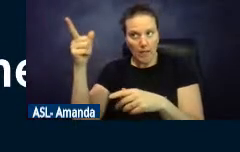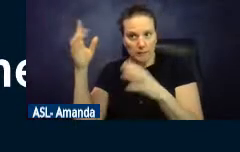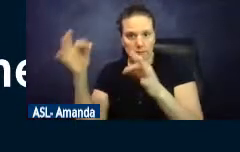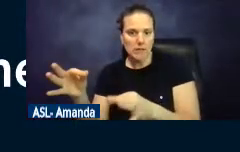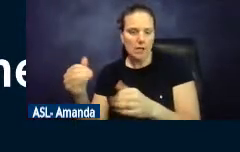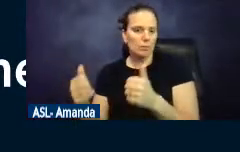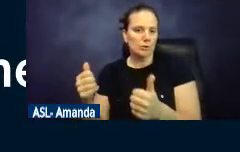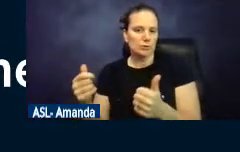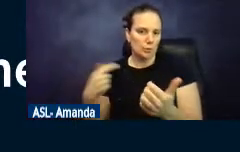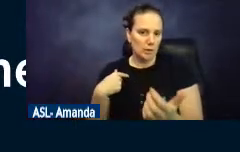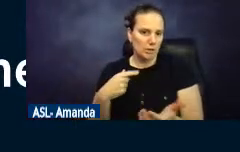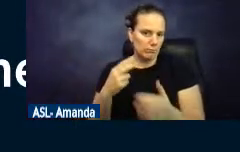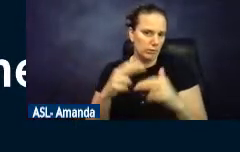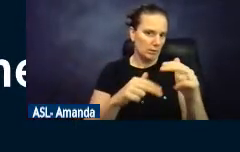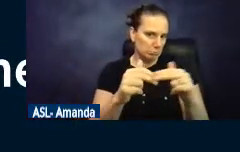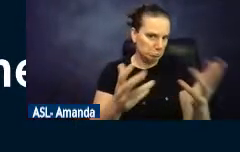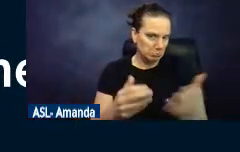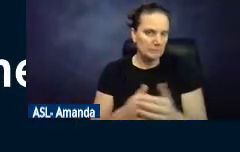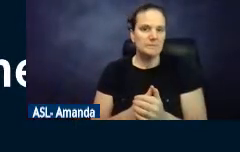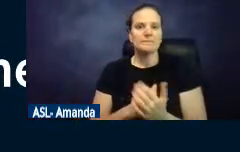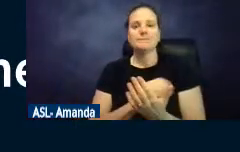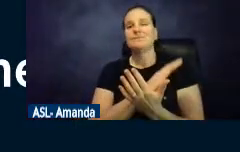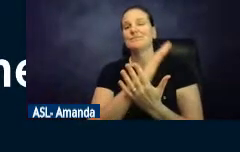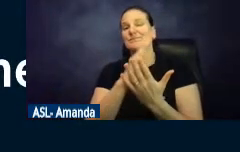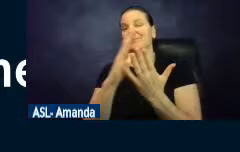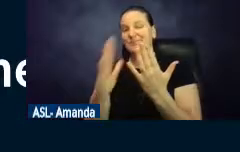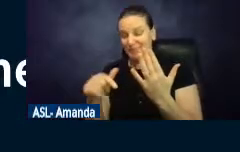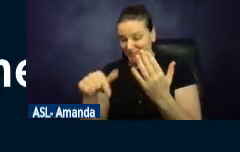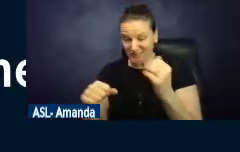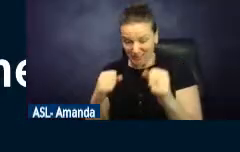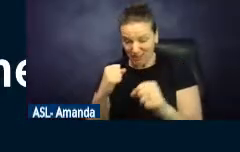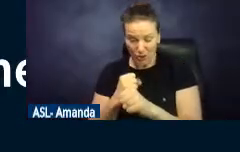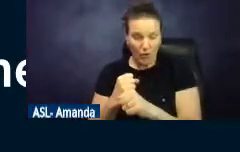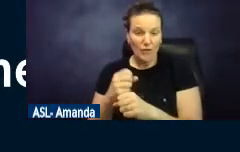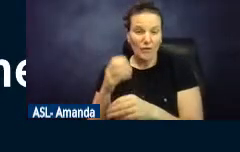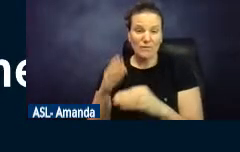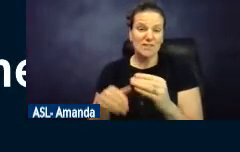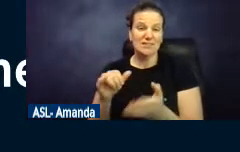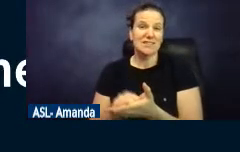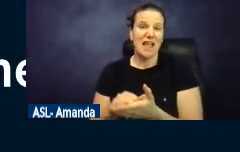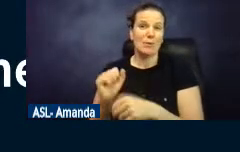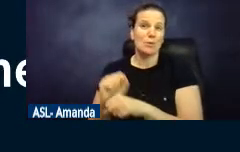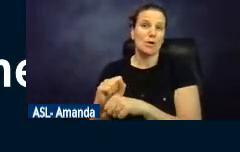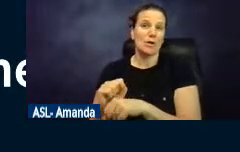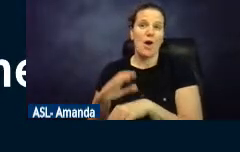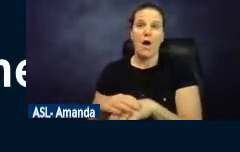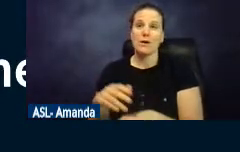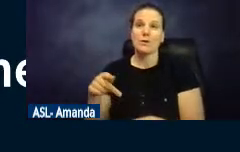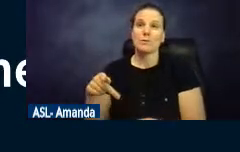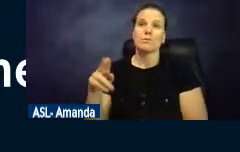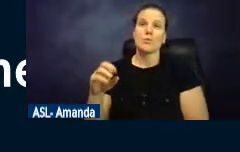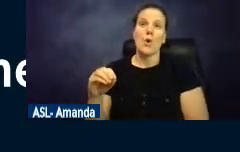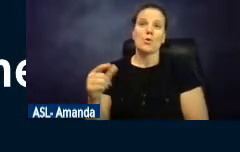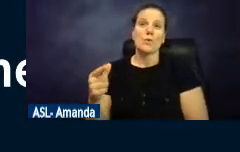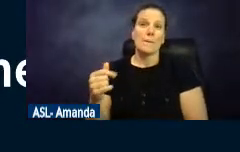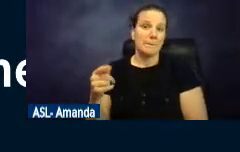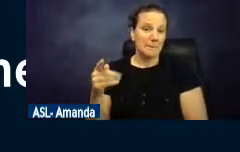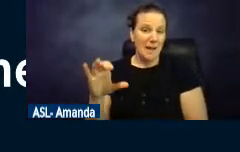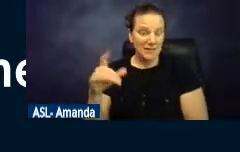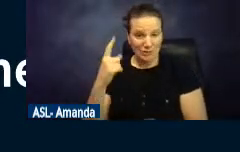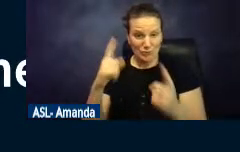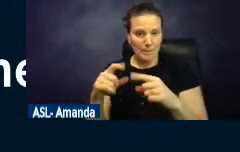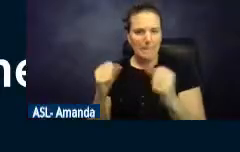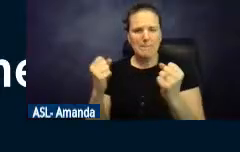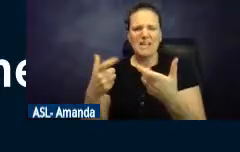year, we're hoping to complete the work on the programmatic agreement. We have numerous tribes that are giving